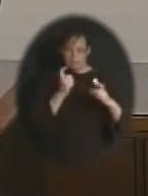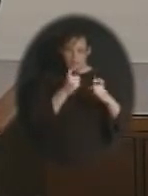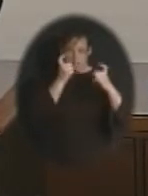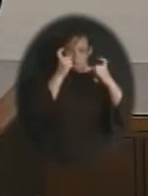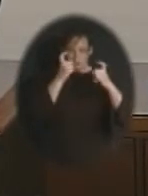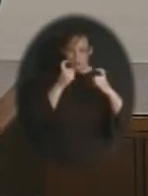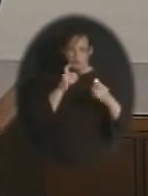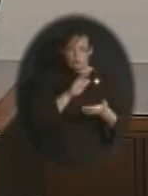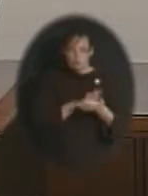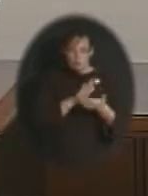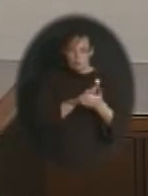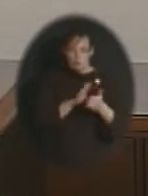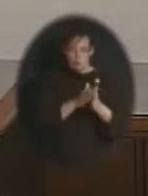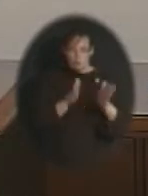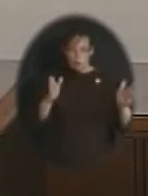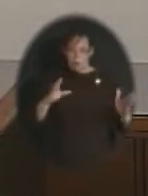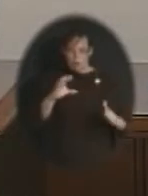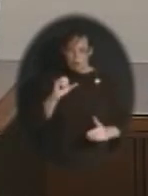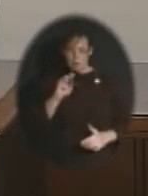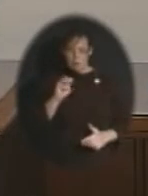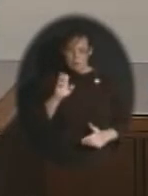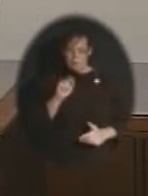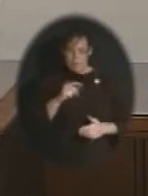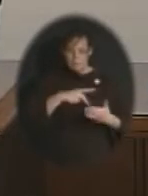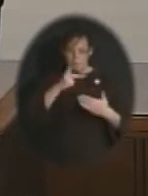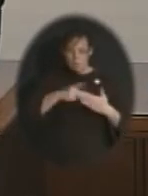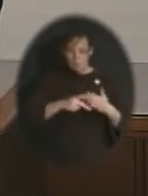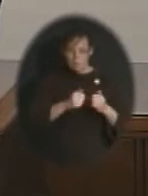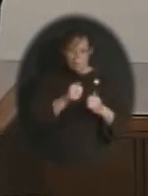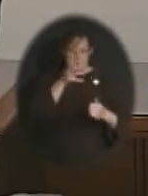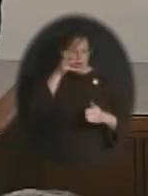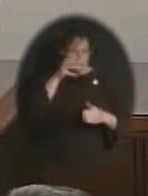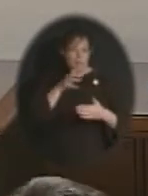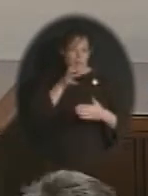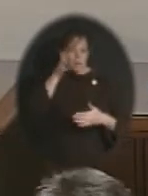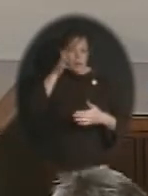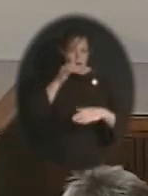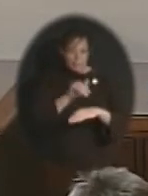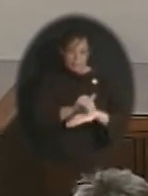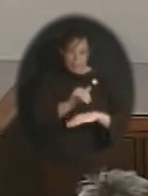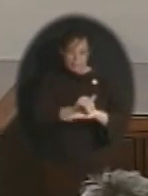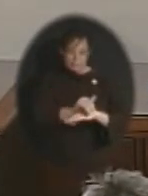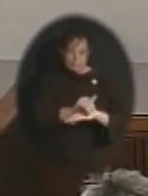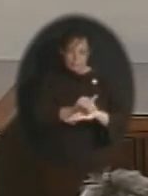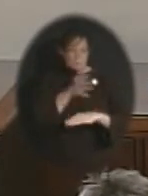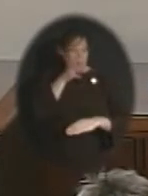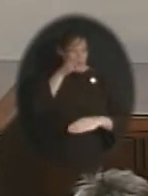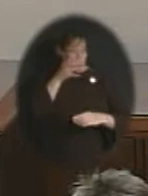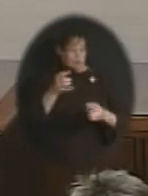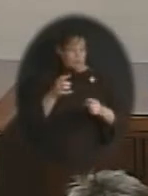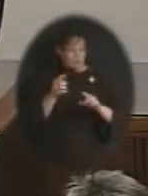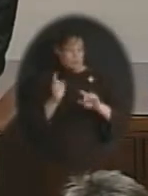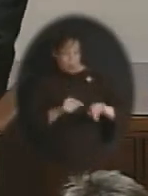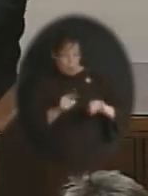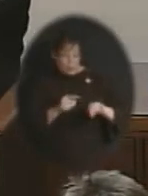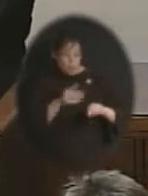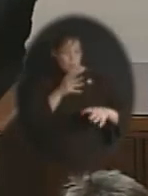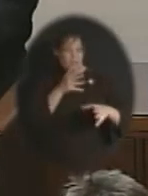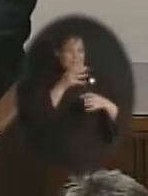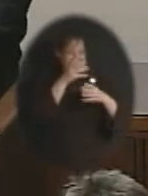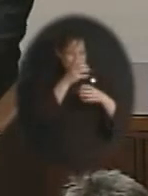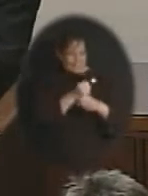school-wide comment program was with the parents at parent nights. Again, parents that are attending those things are getting that